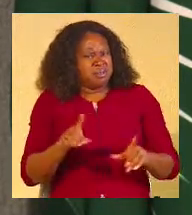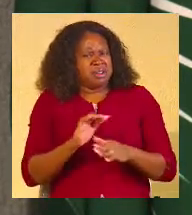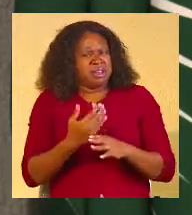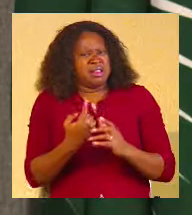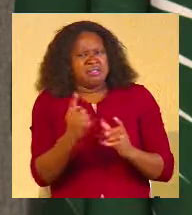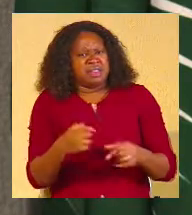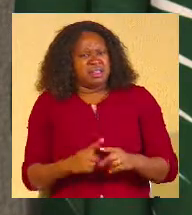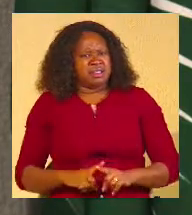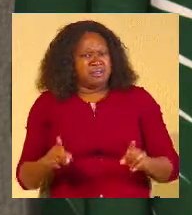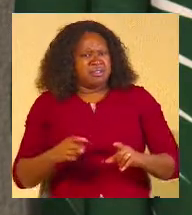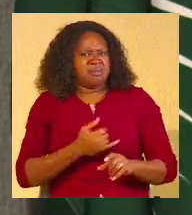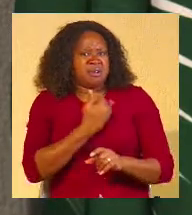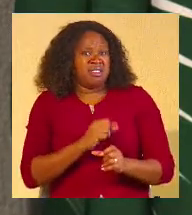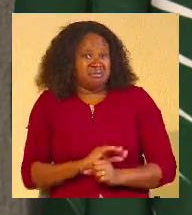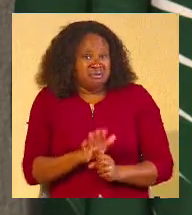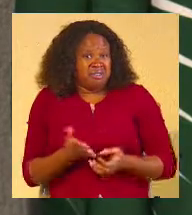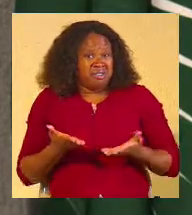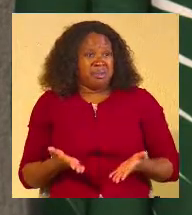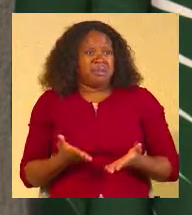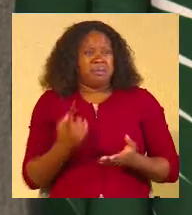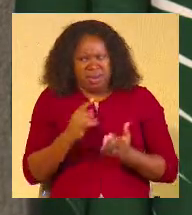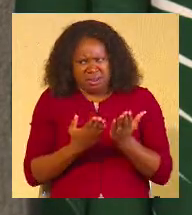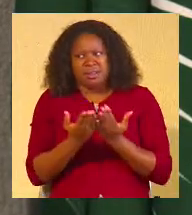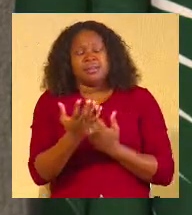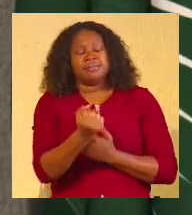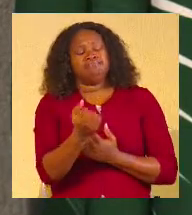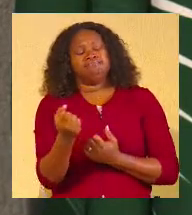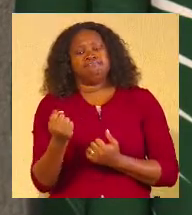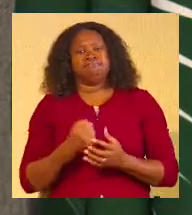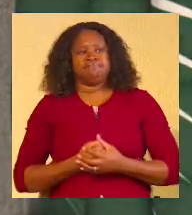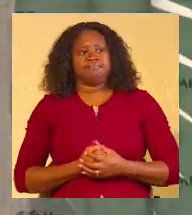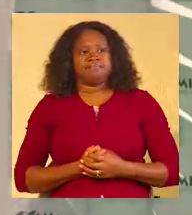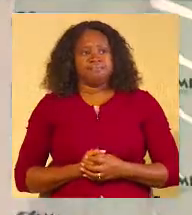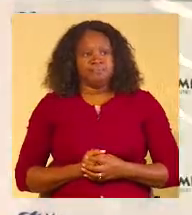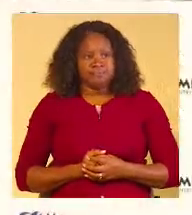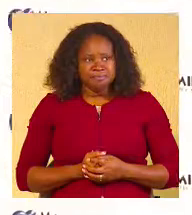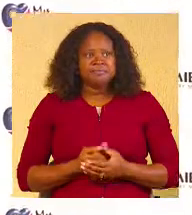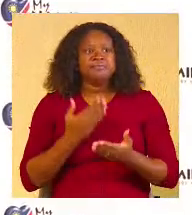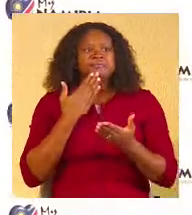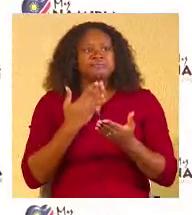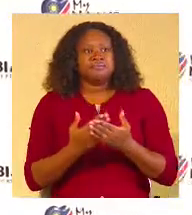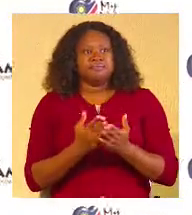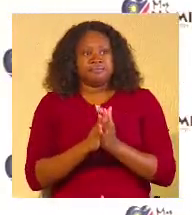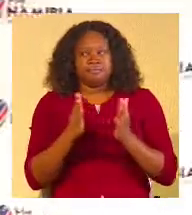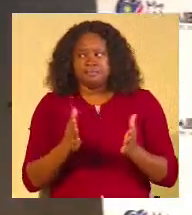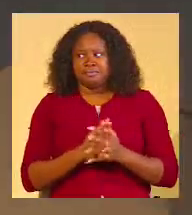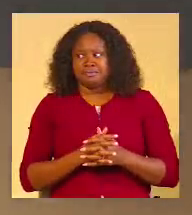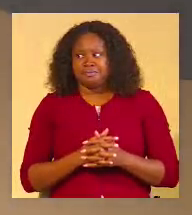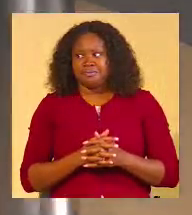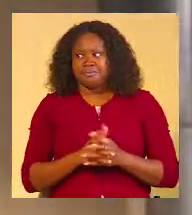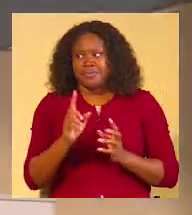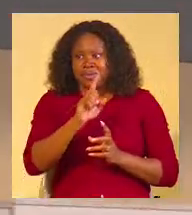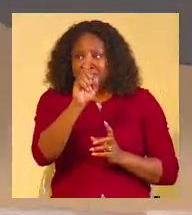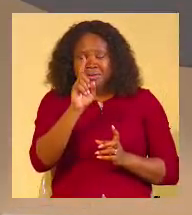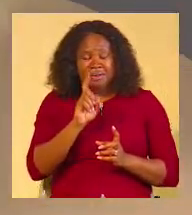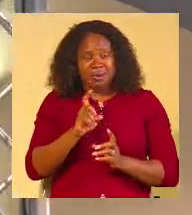in light of COVID today, but services are available. Thank you so much, Ms. Gail. I think my next question will